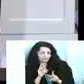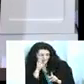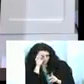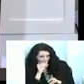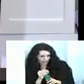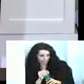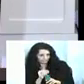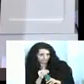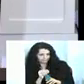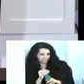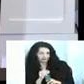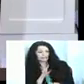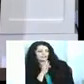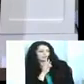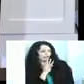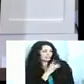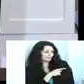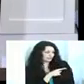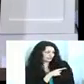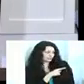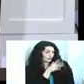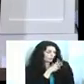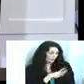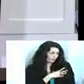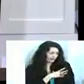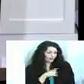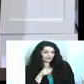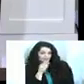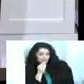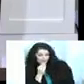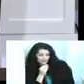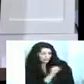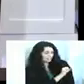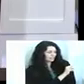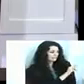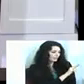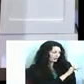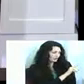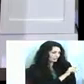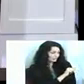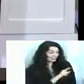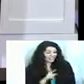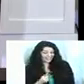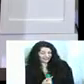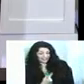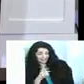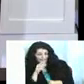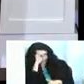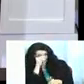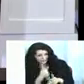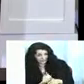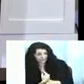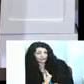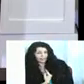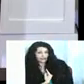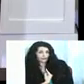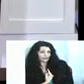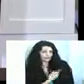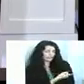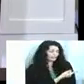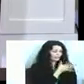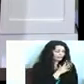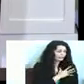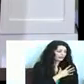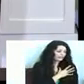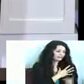Here is a man talking to a woman who's on her own. And here is the woman at high noon of the